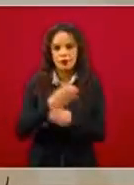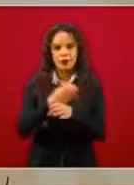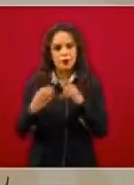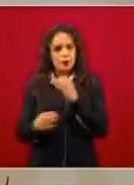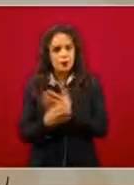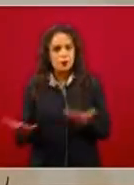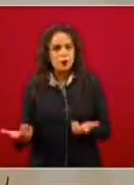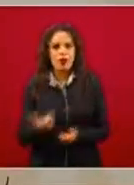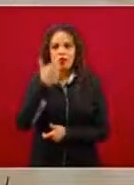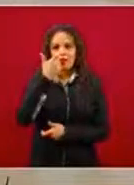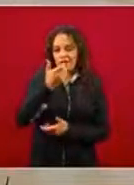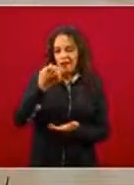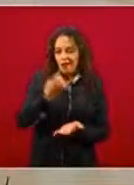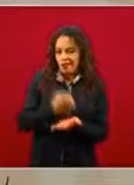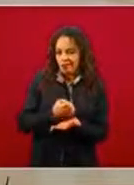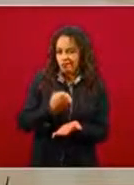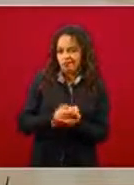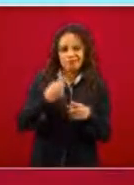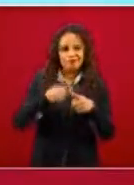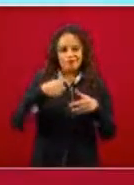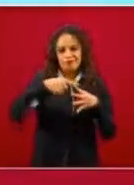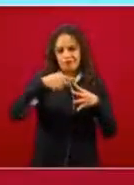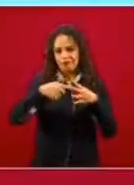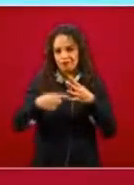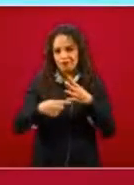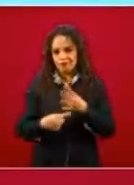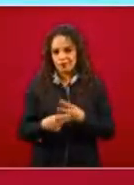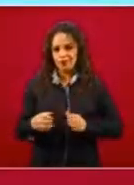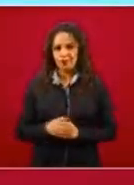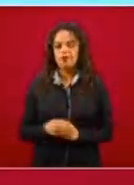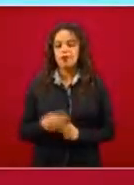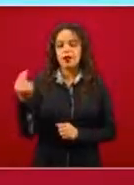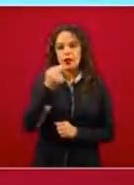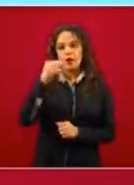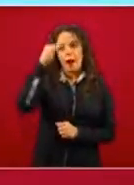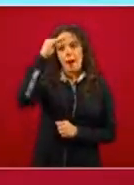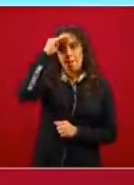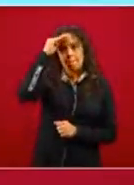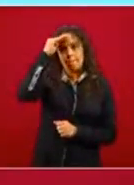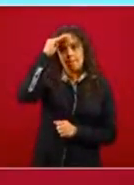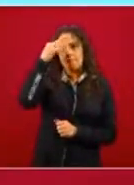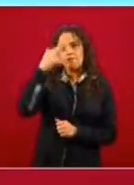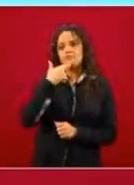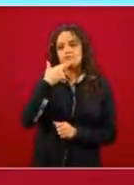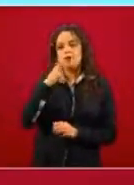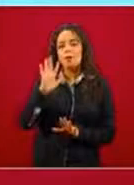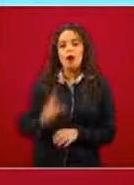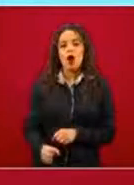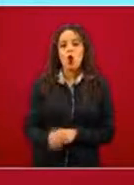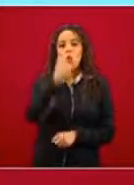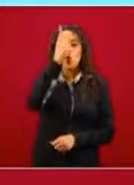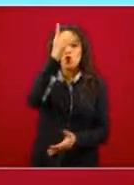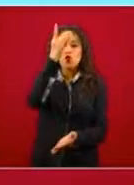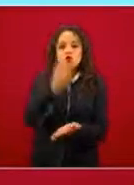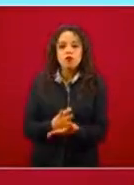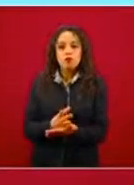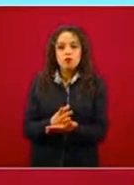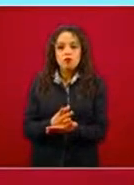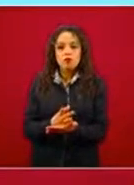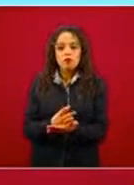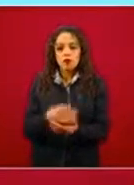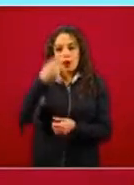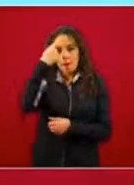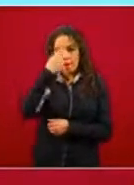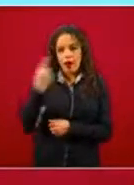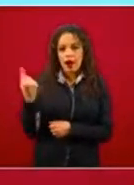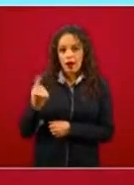large concentration of people, goods, and different types of commodities, it would be worth to be considered as a single region